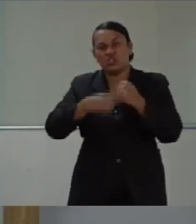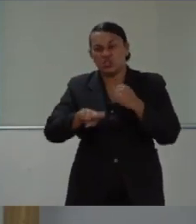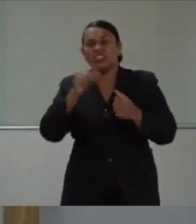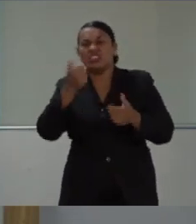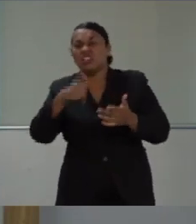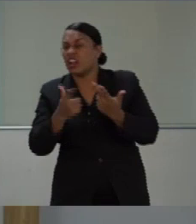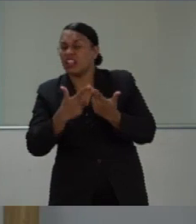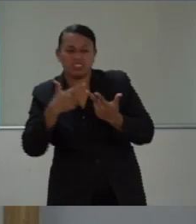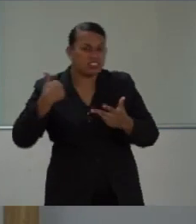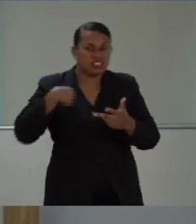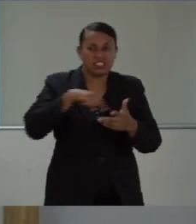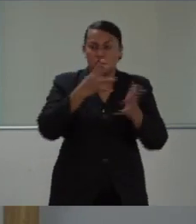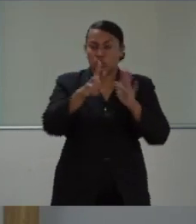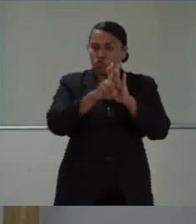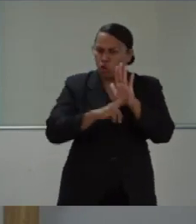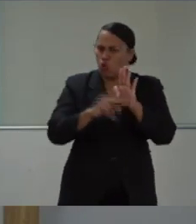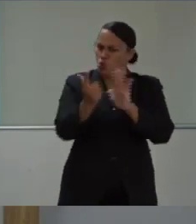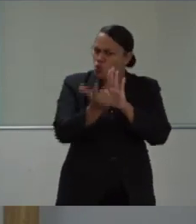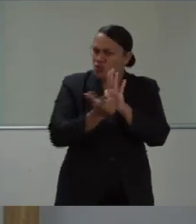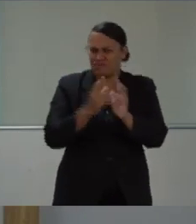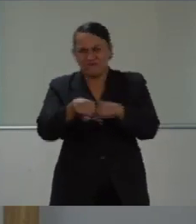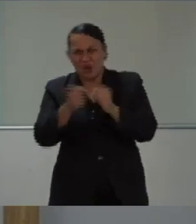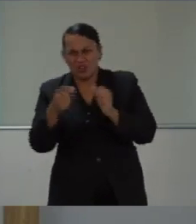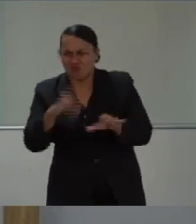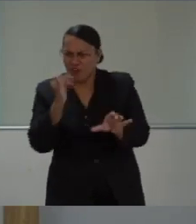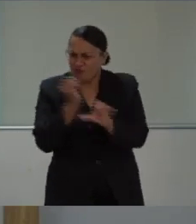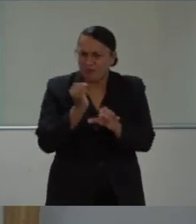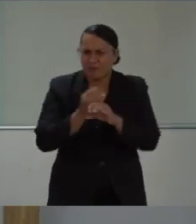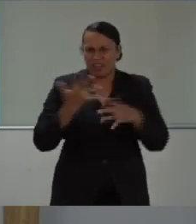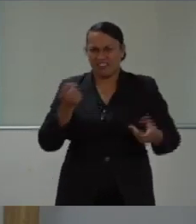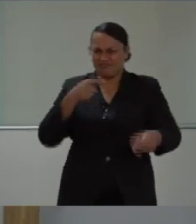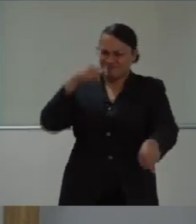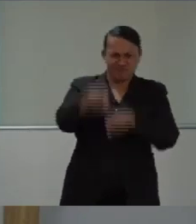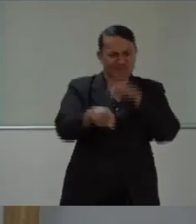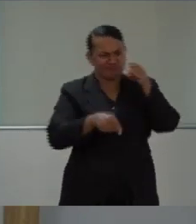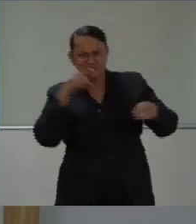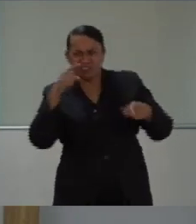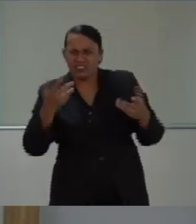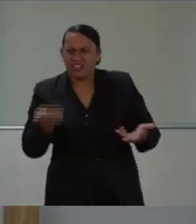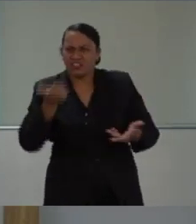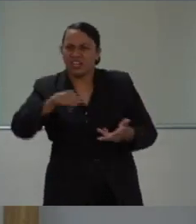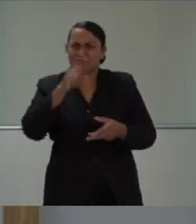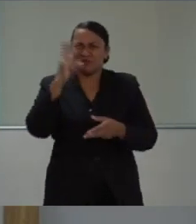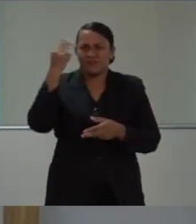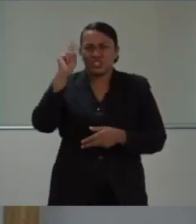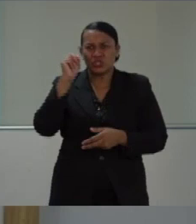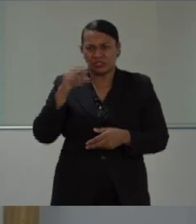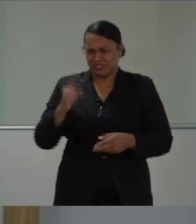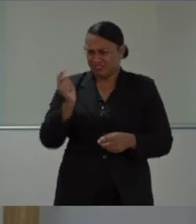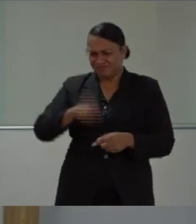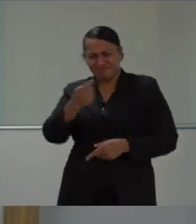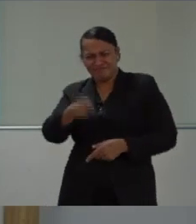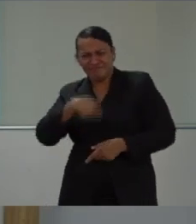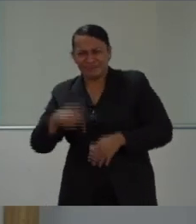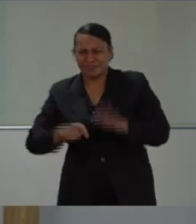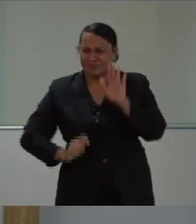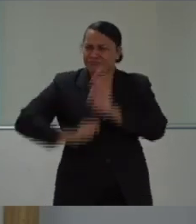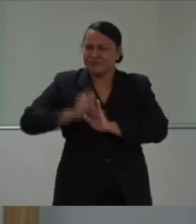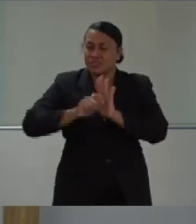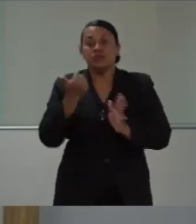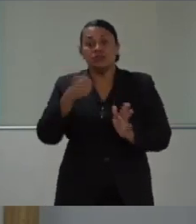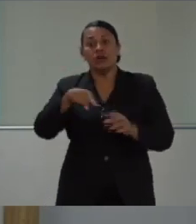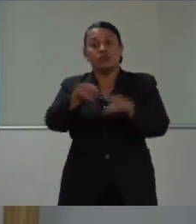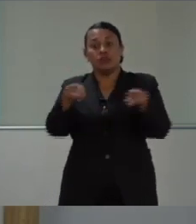safe, I've shared the anger and frustration of many Fijians. But I don't want any of us to lose sight of the remarkable